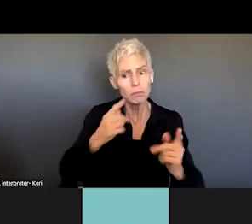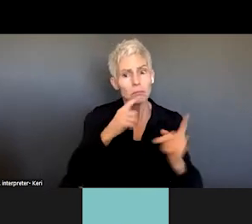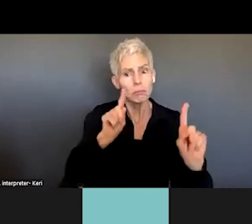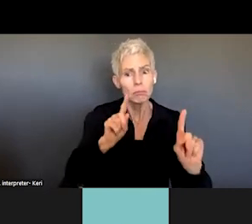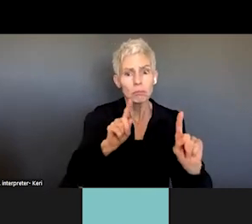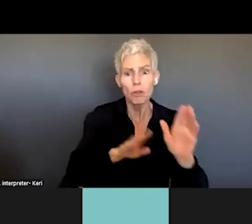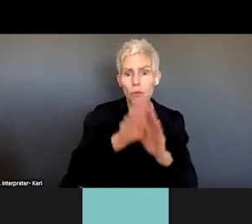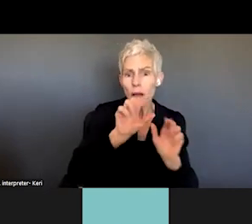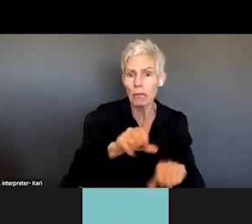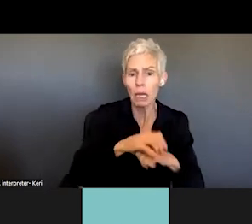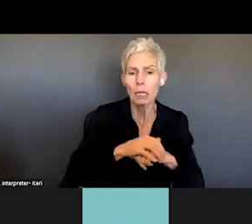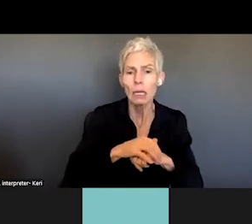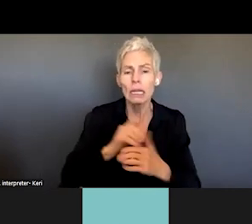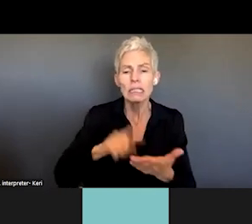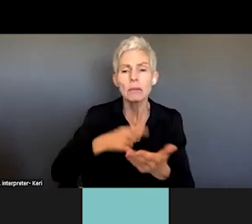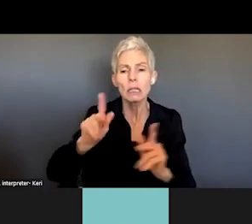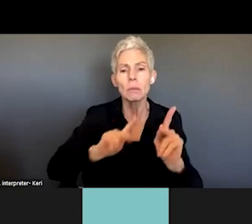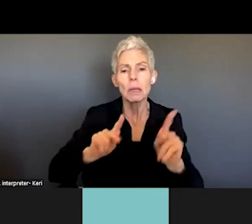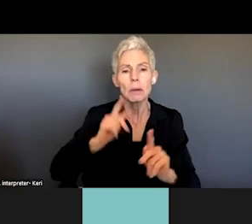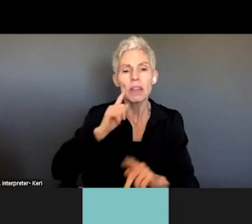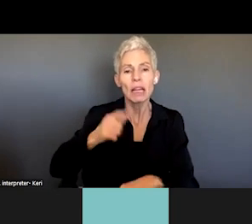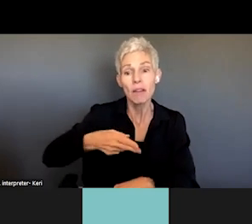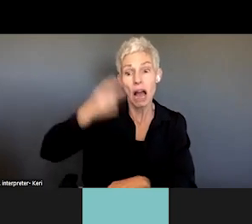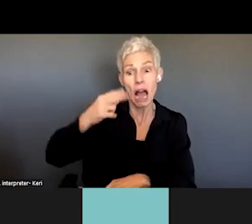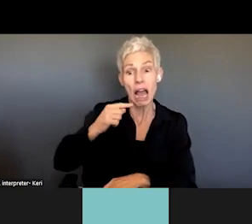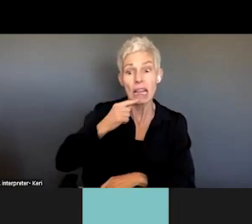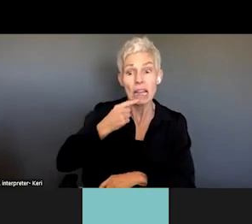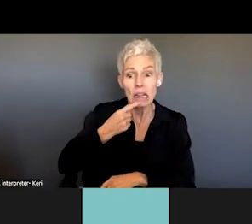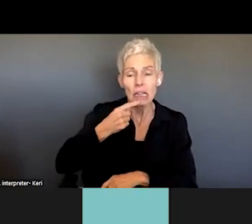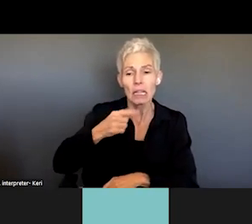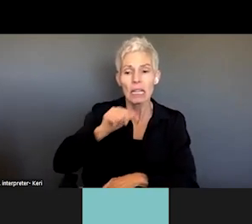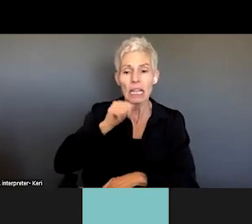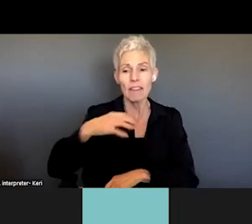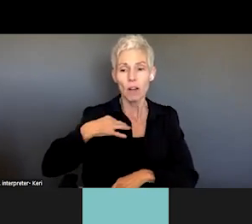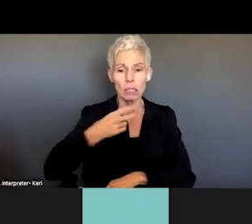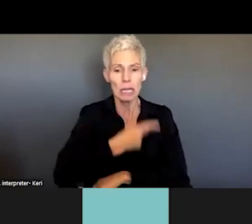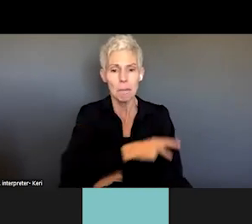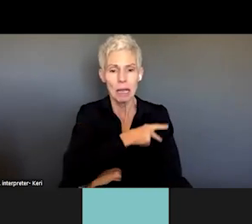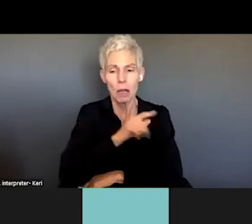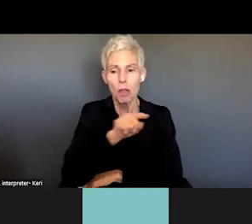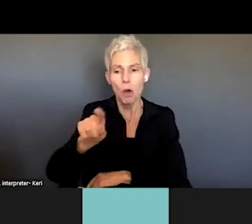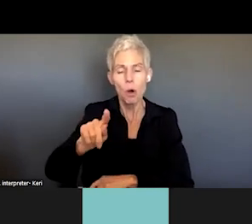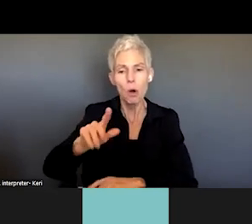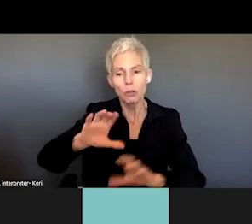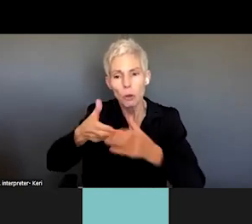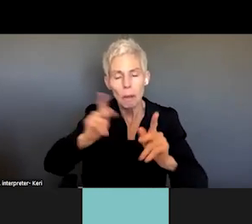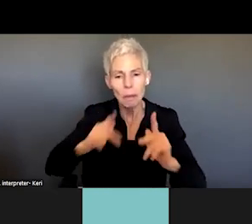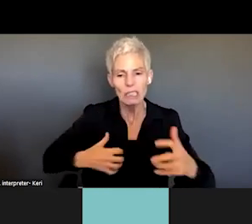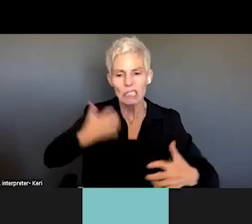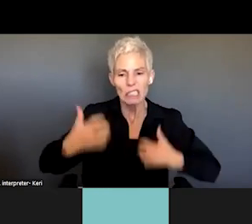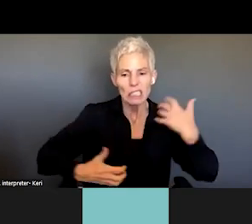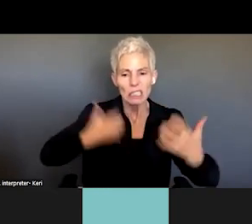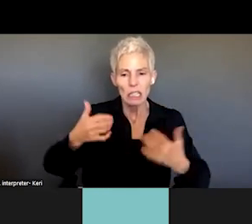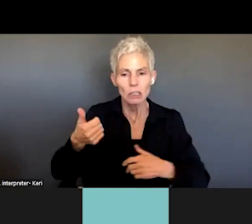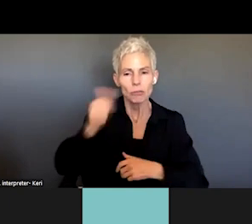people only think of high acuity involuntary patients as the agitated, intoxicated person, but remember